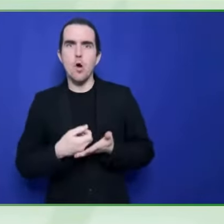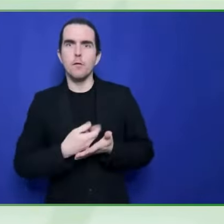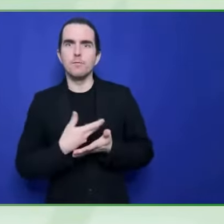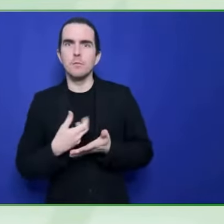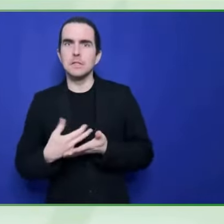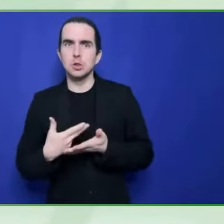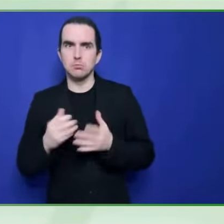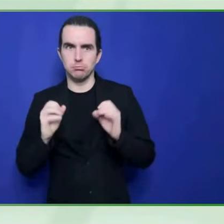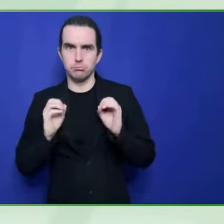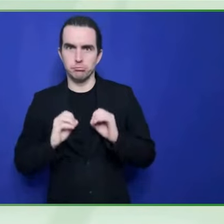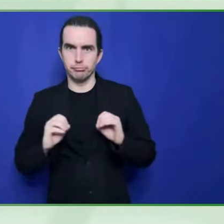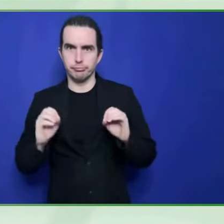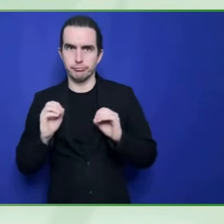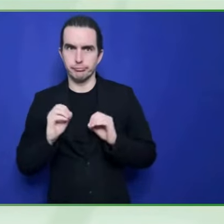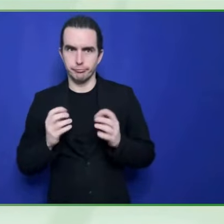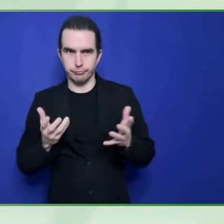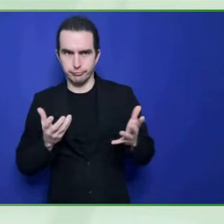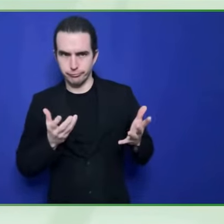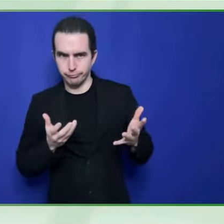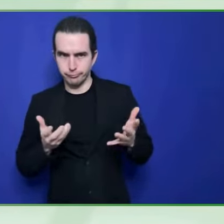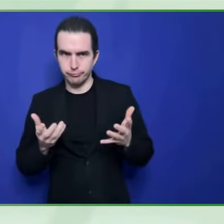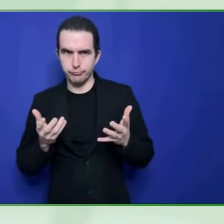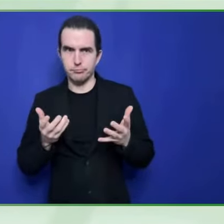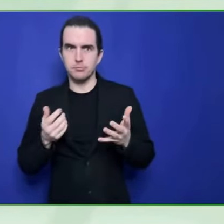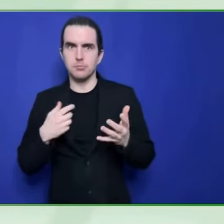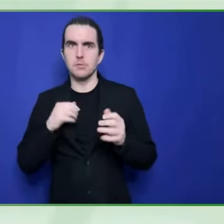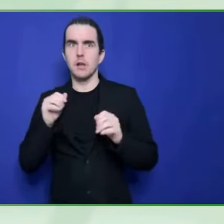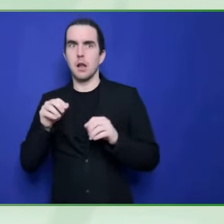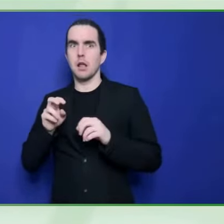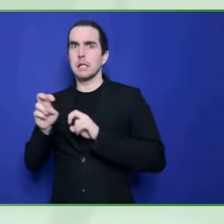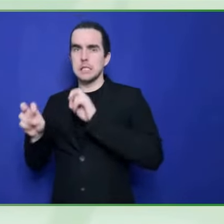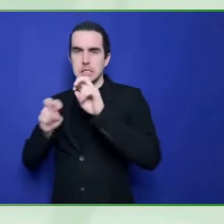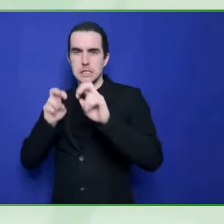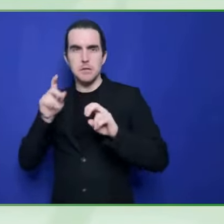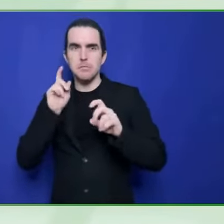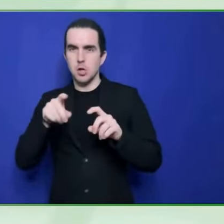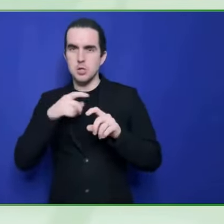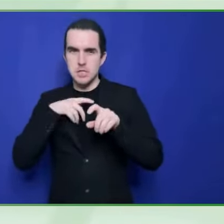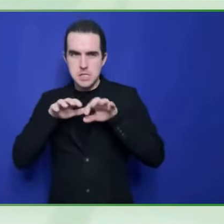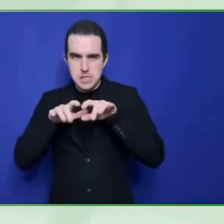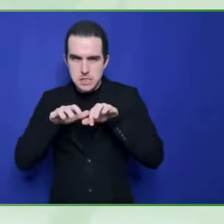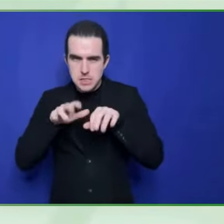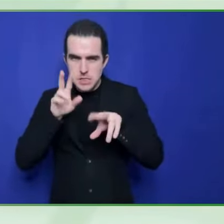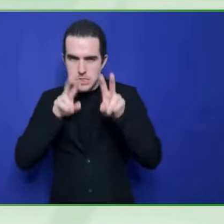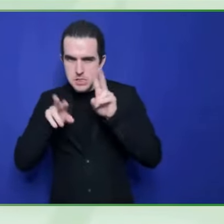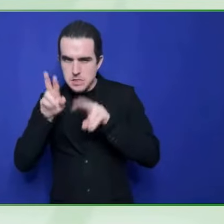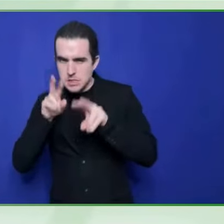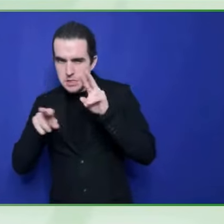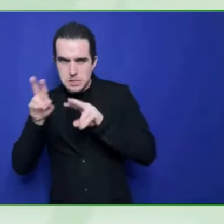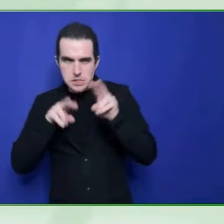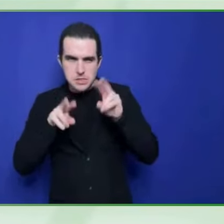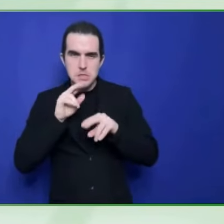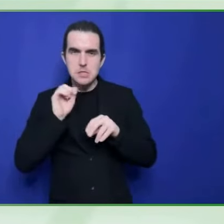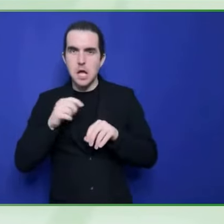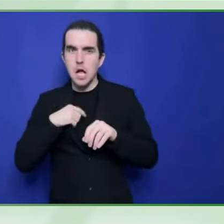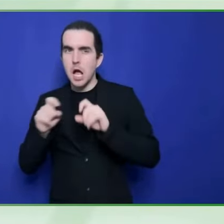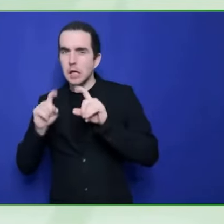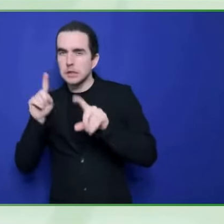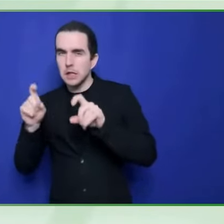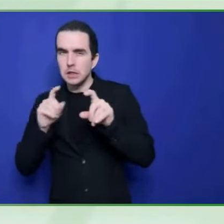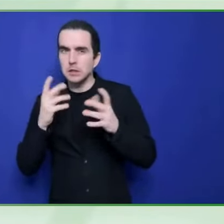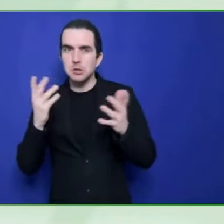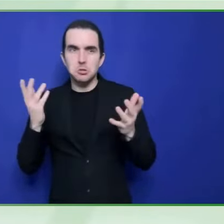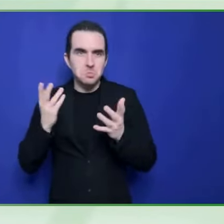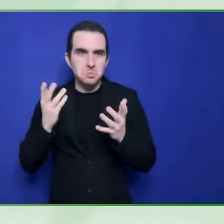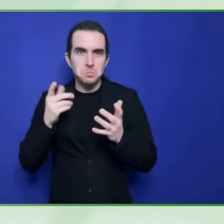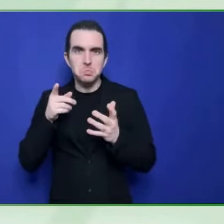available, nor was it in a format that was easy to understand. It was really cluttered maps. It had wrong information. It was